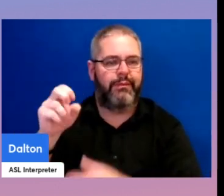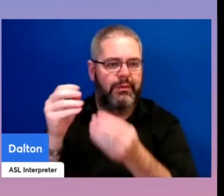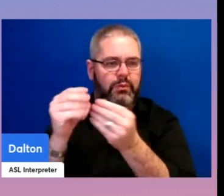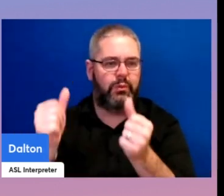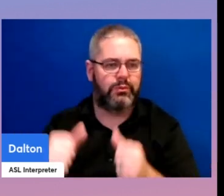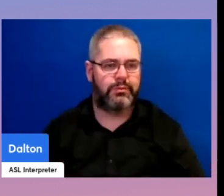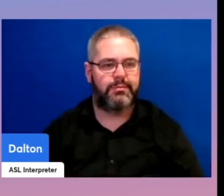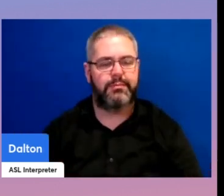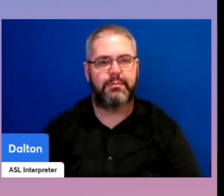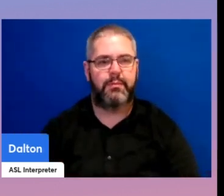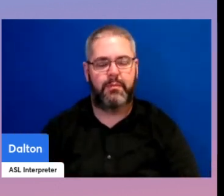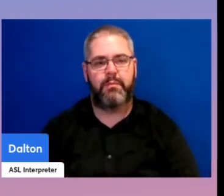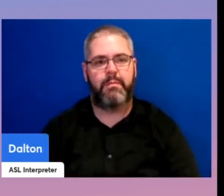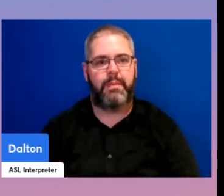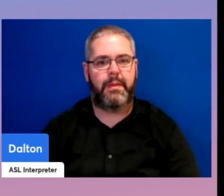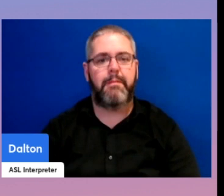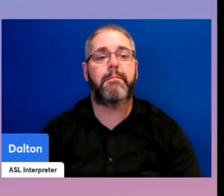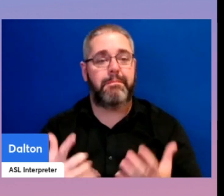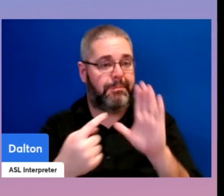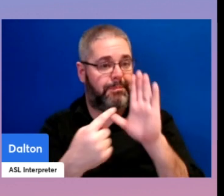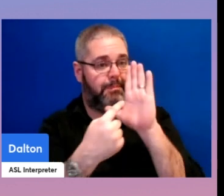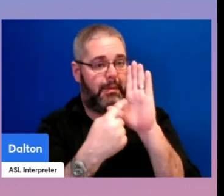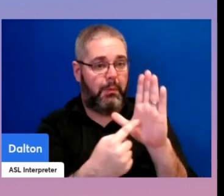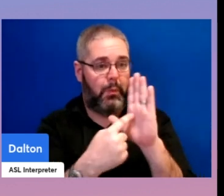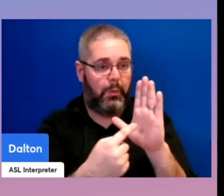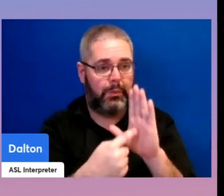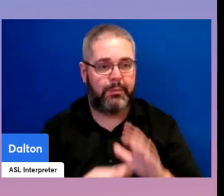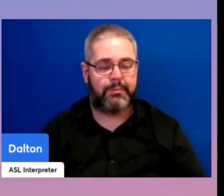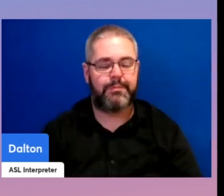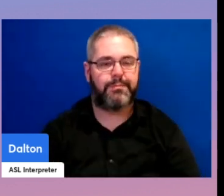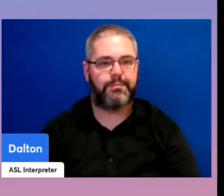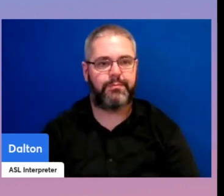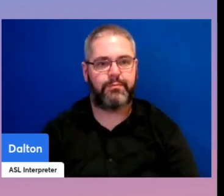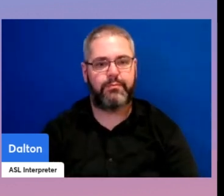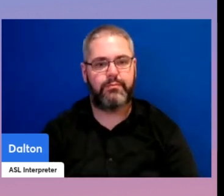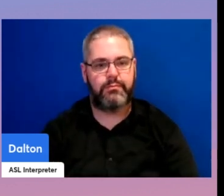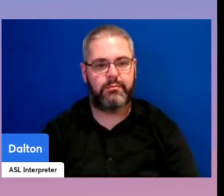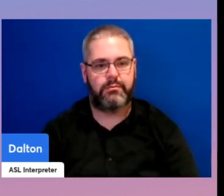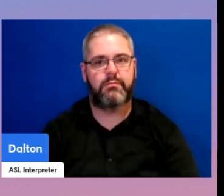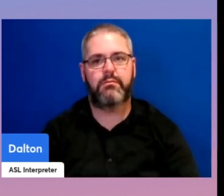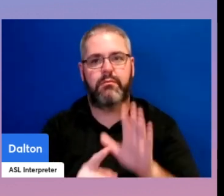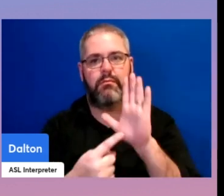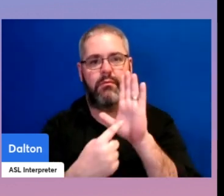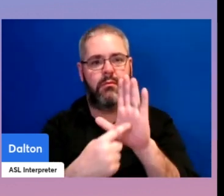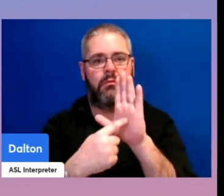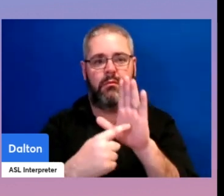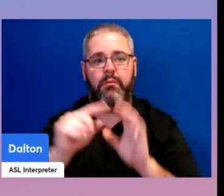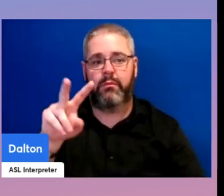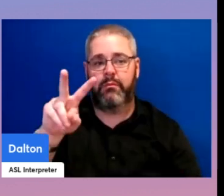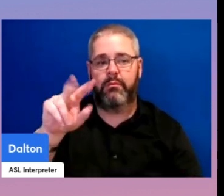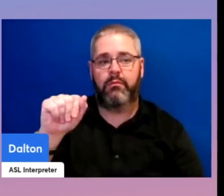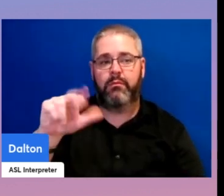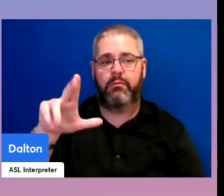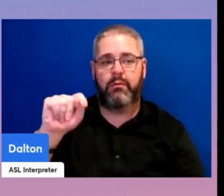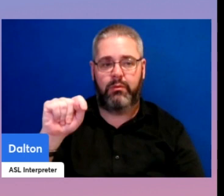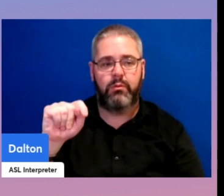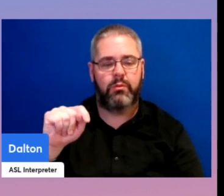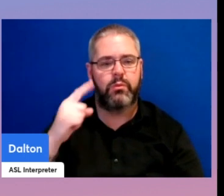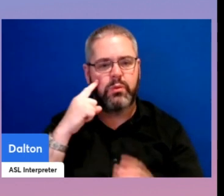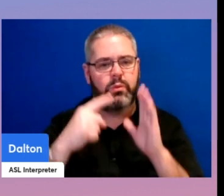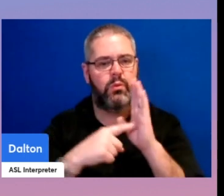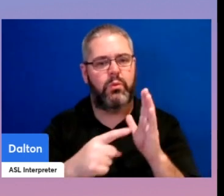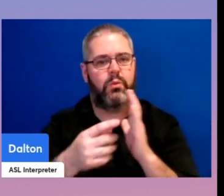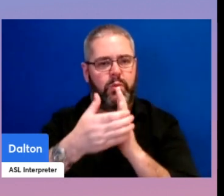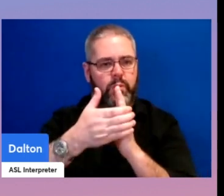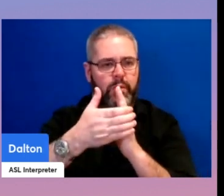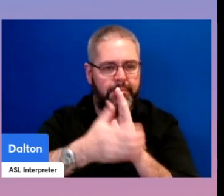Now, let's look at the demo. So this demo will showcase how Vault Enterprise Secret Sync will automatically sync